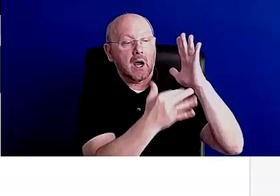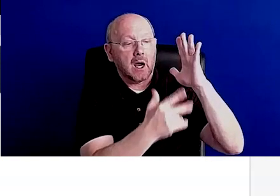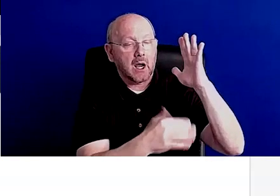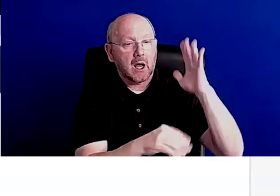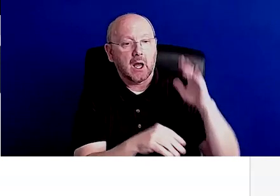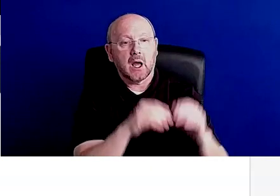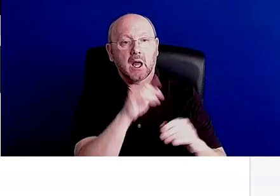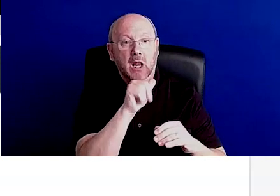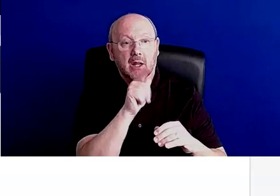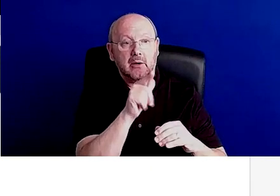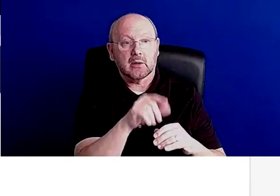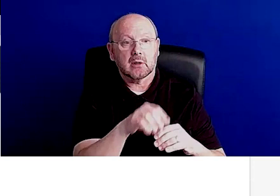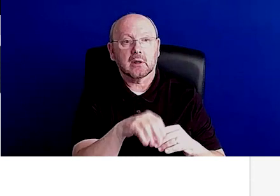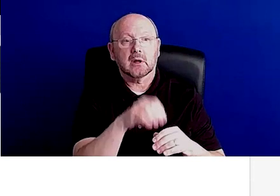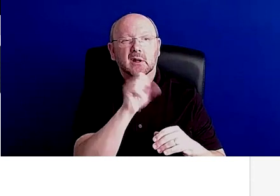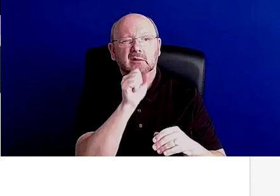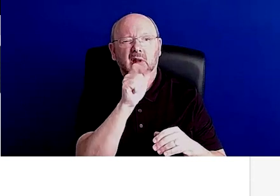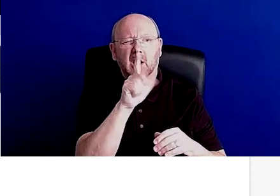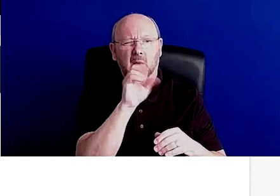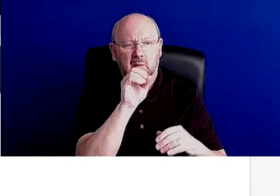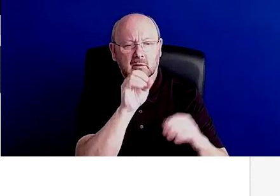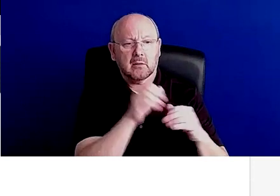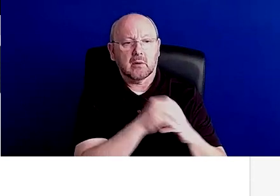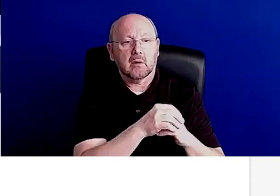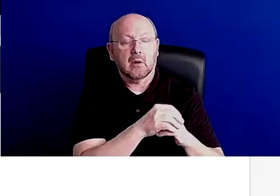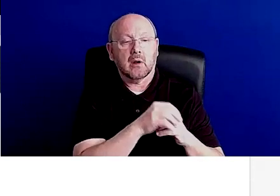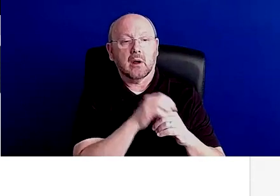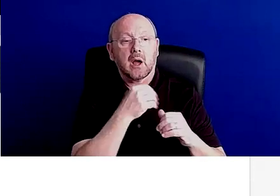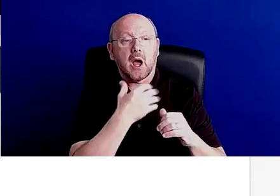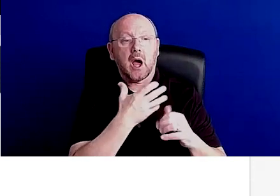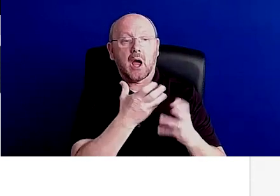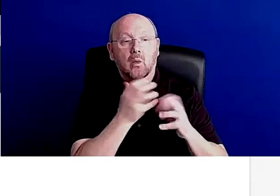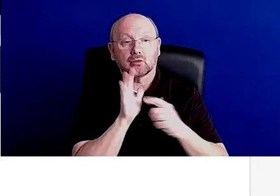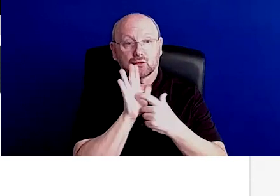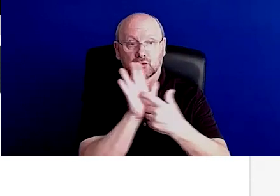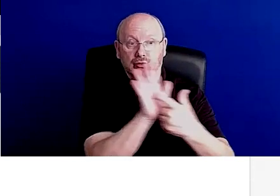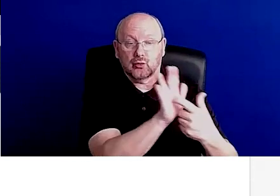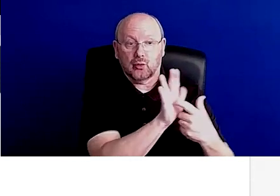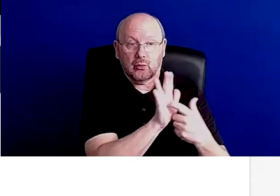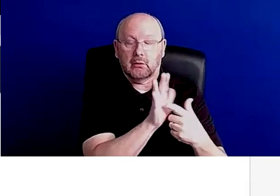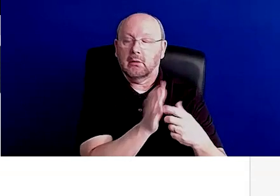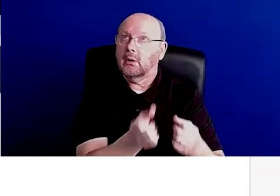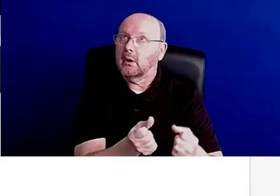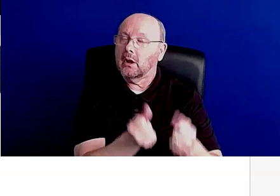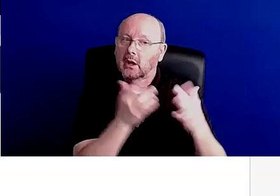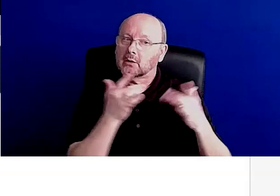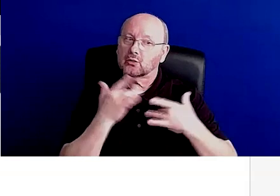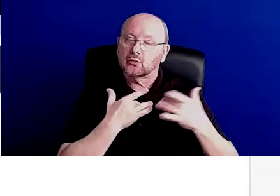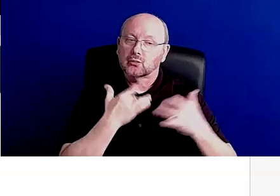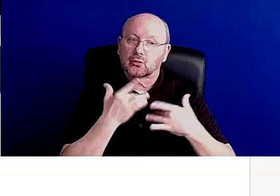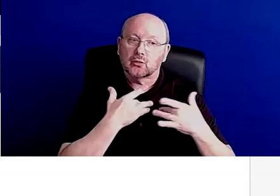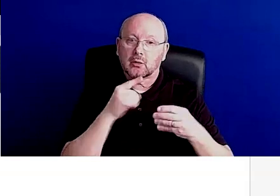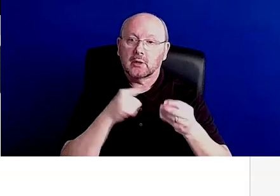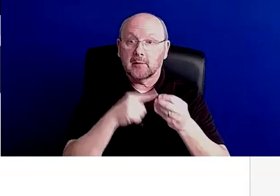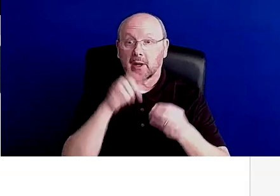for assessment later on. But one of the things that I really wanted to share, because there's a lot of concern about AI in